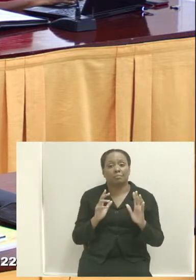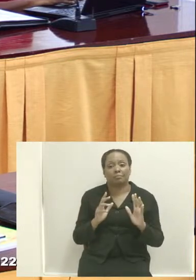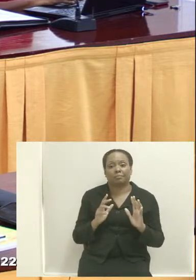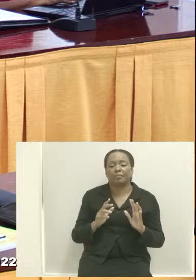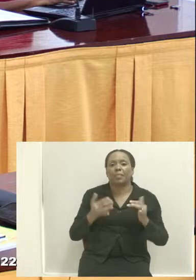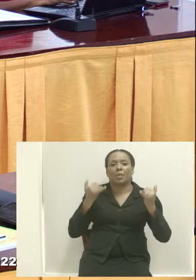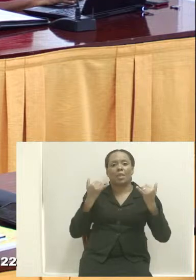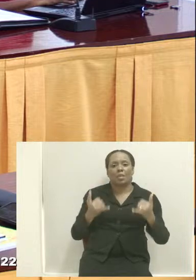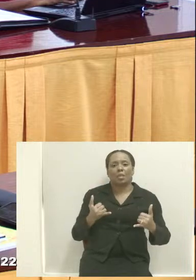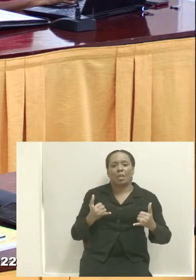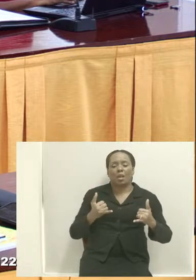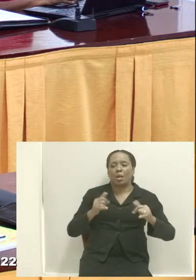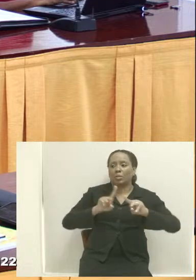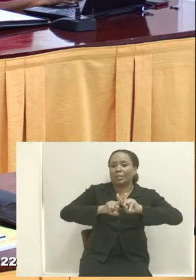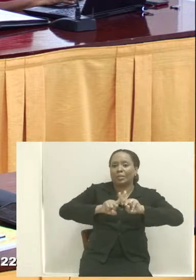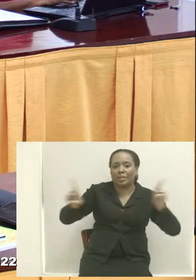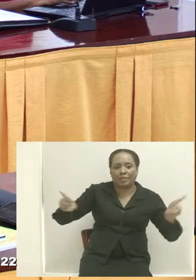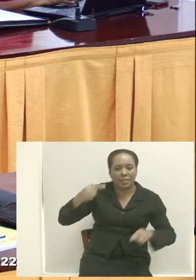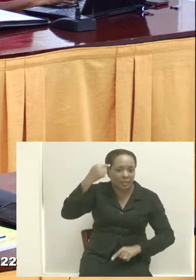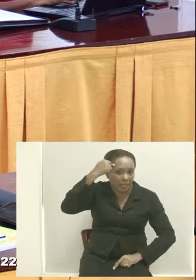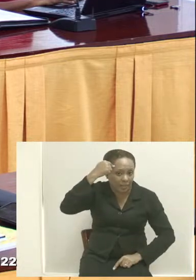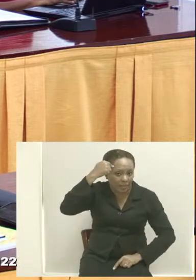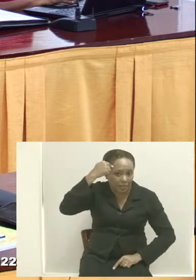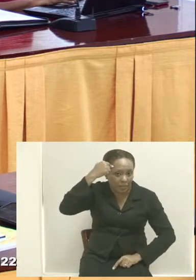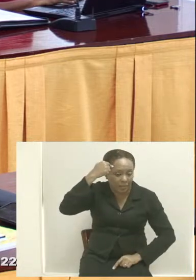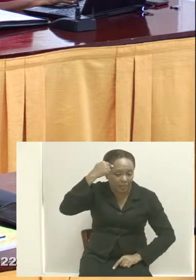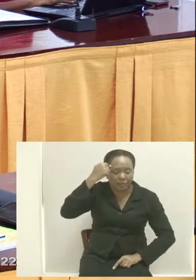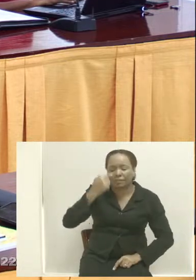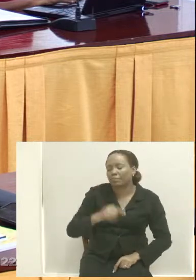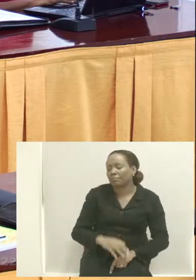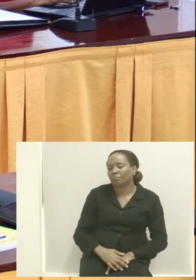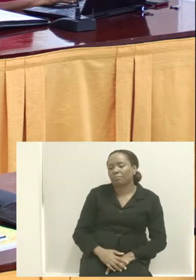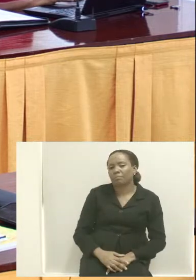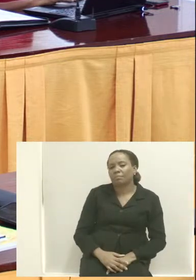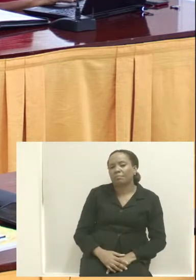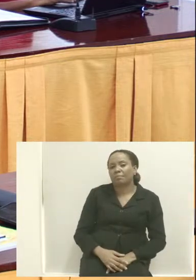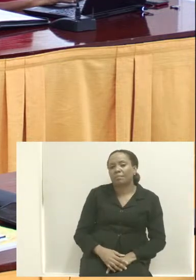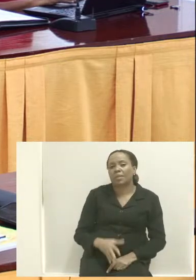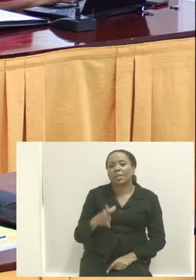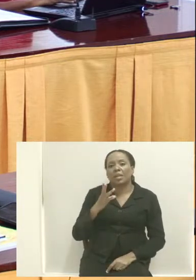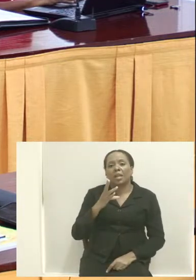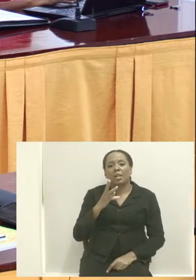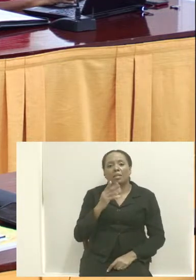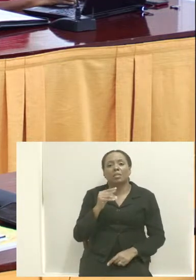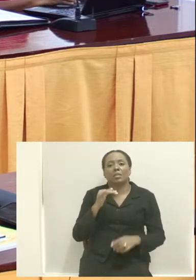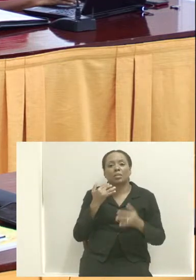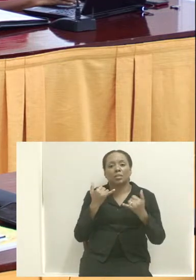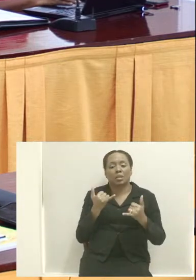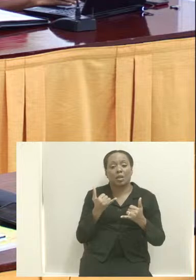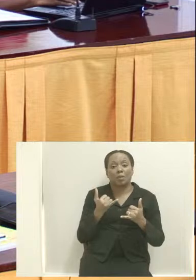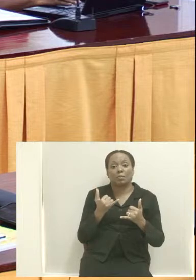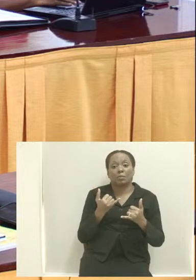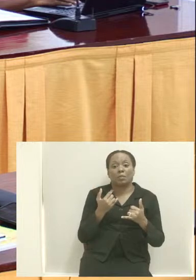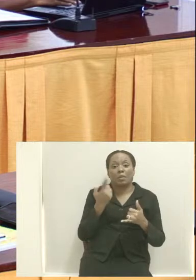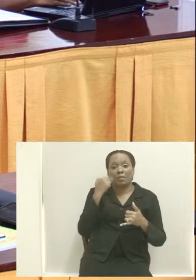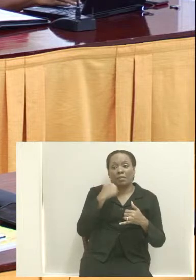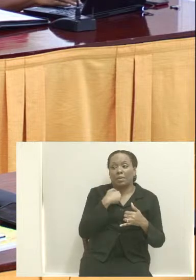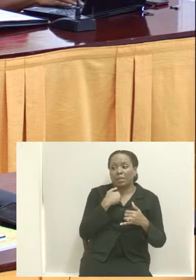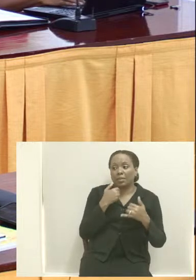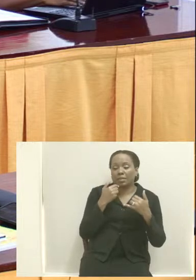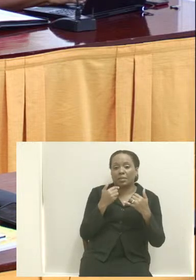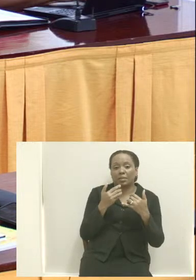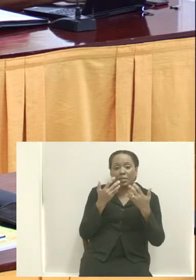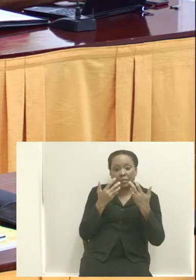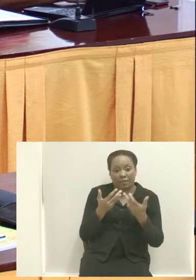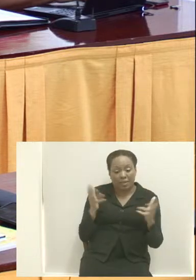with that world. In closing, ma'am, I say simply this as well. In addition to all those other things that I talked about, is a need